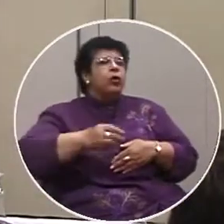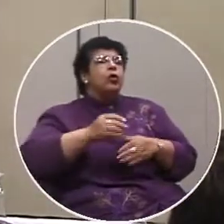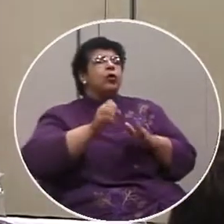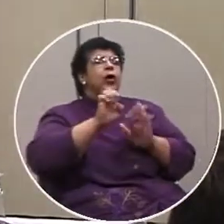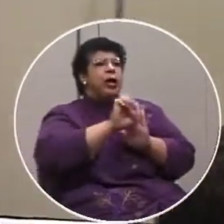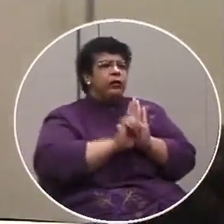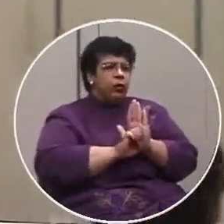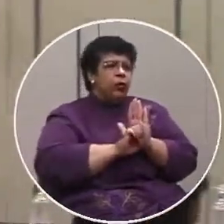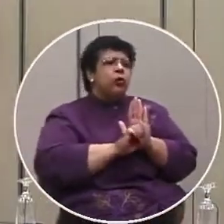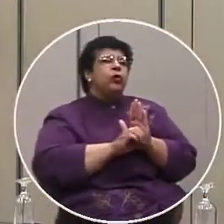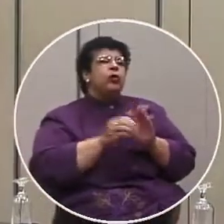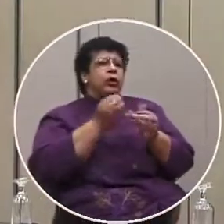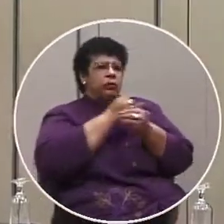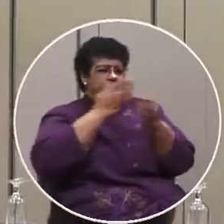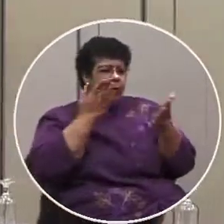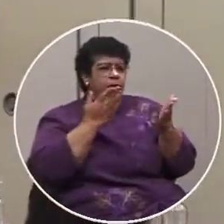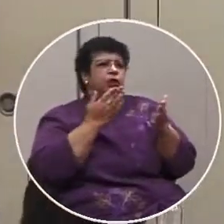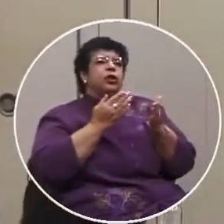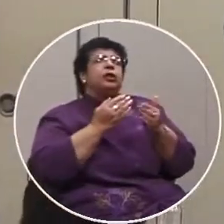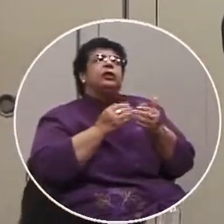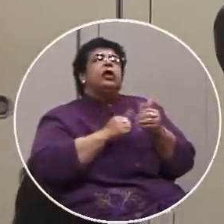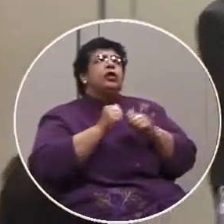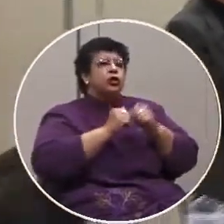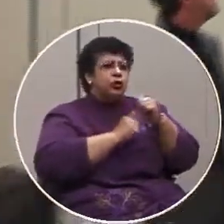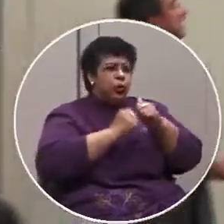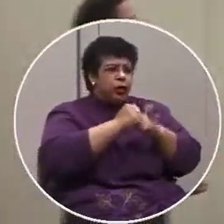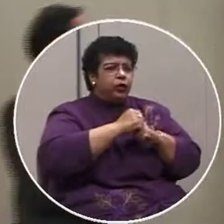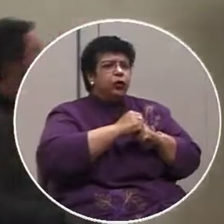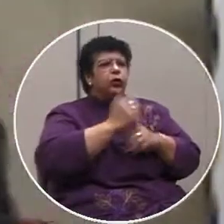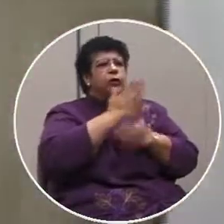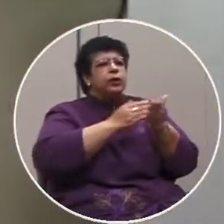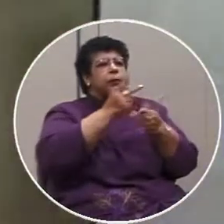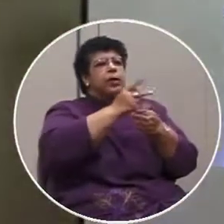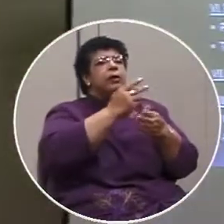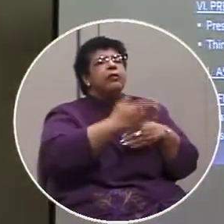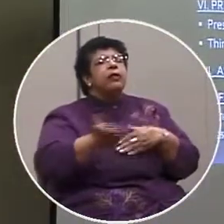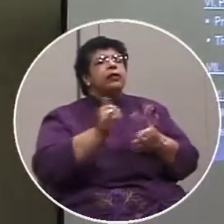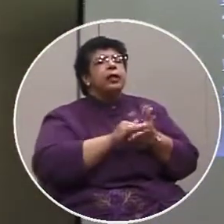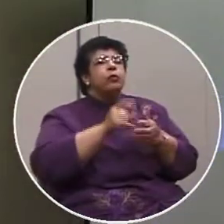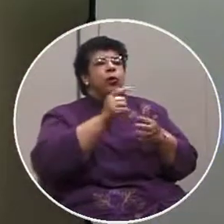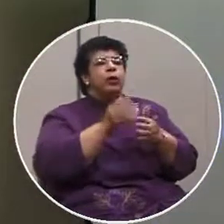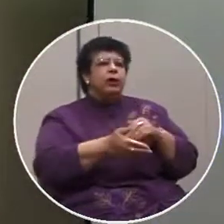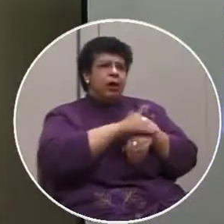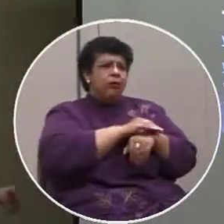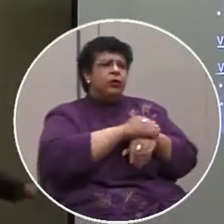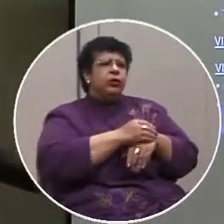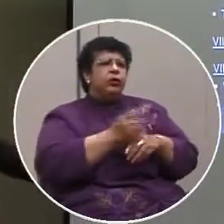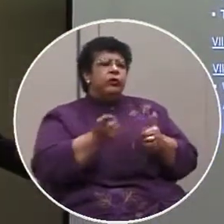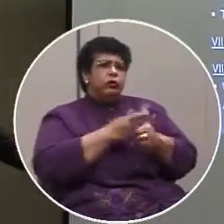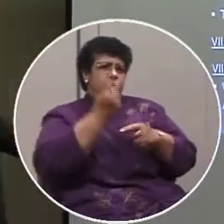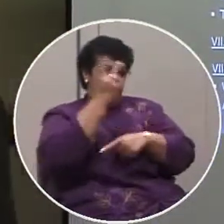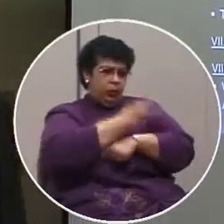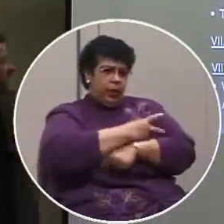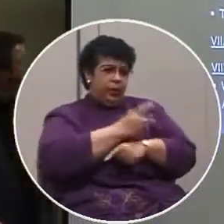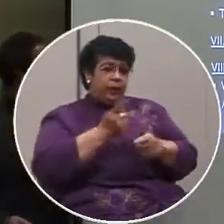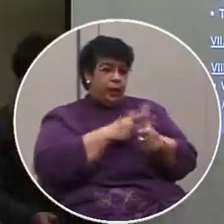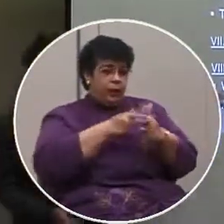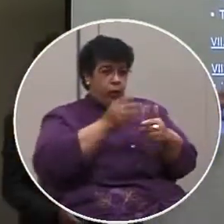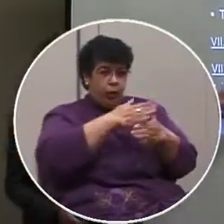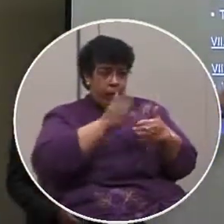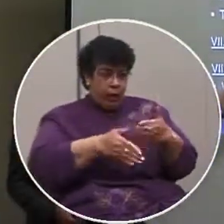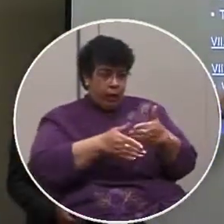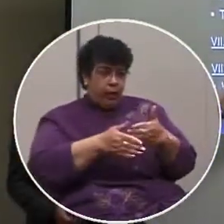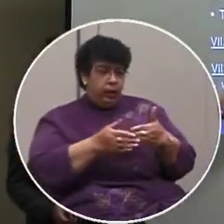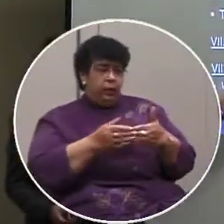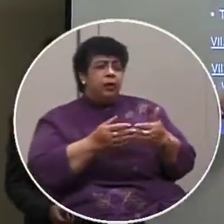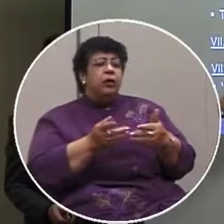programmatic issues, infrastructure and superstructure. These are some of the things that we covered in the first 2 days. We ended in talking